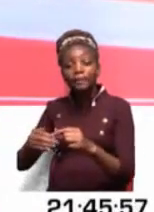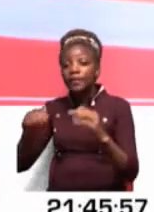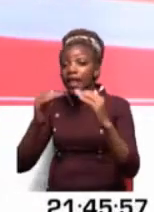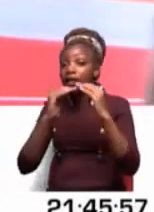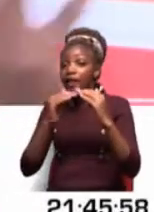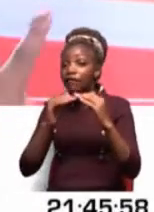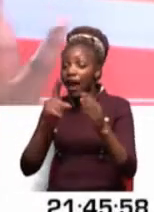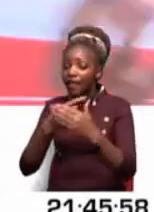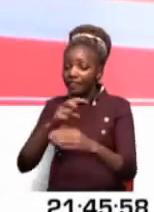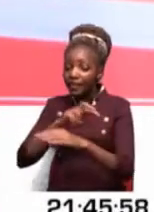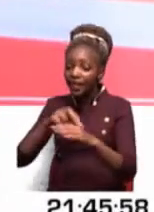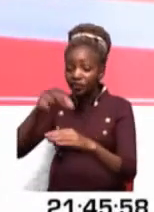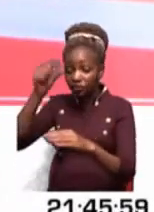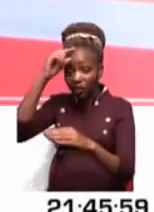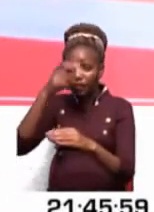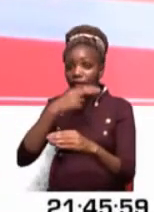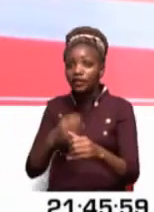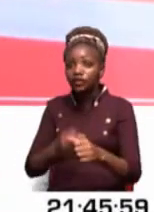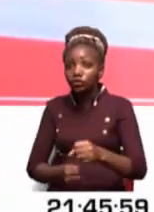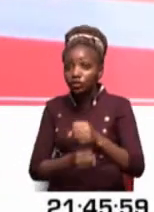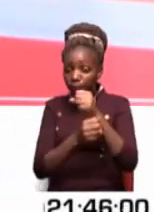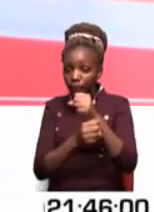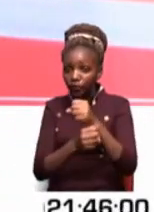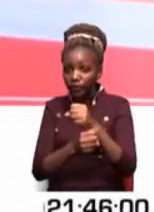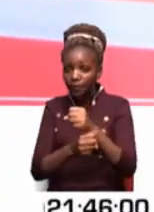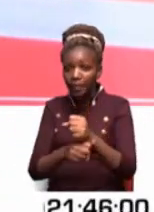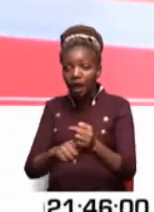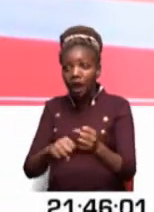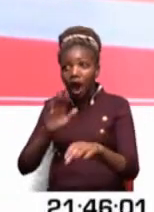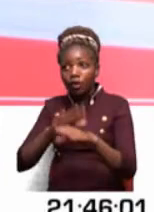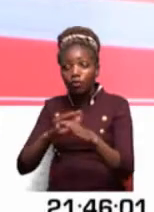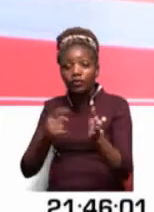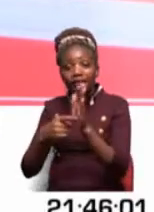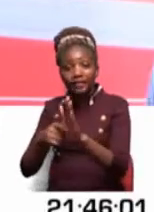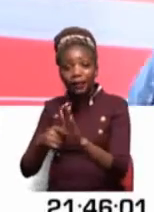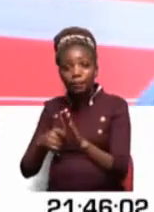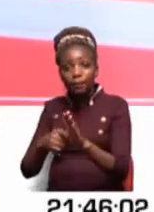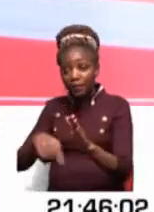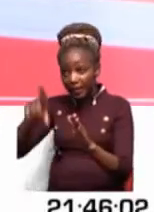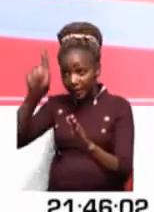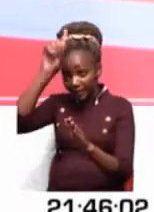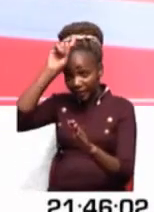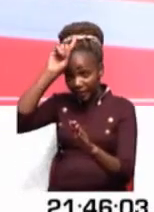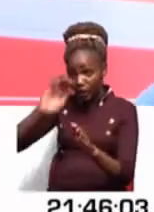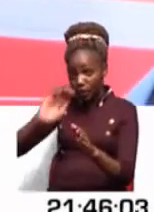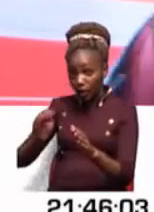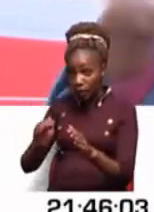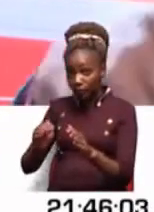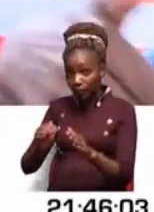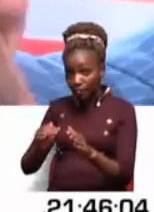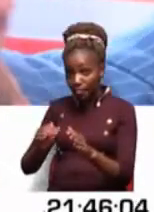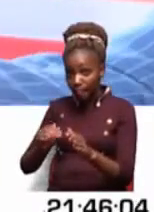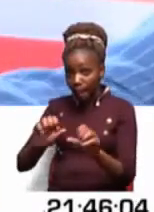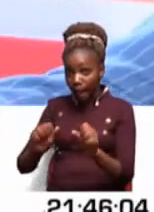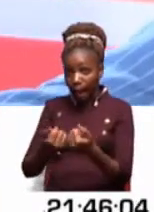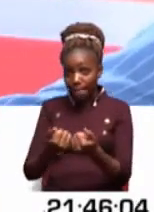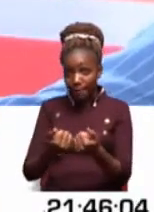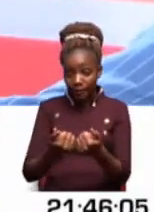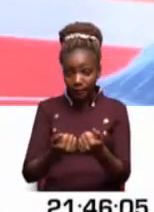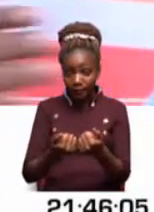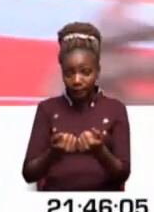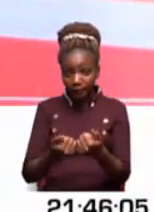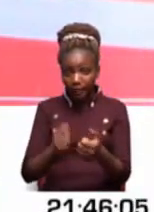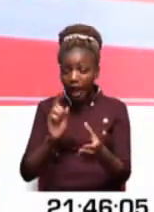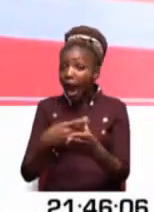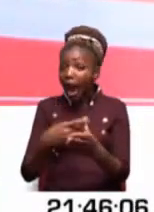Mm-hmm. But I can tell you that in Nyandarua County, the president launched the Biashara Mashinani in our own county. I haven't seen the money going to the youth as